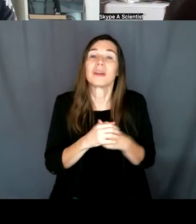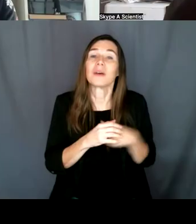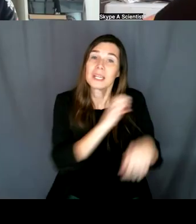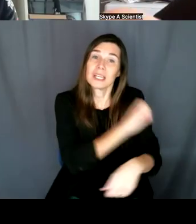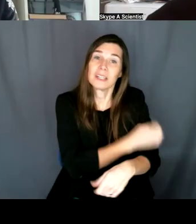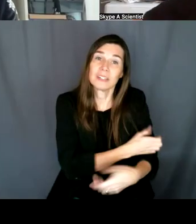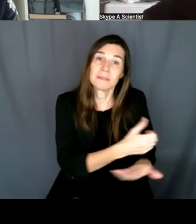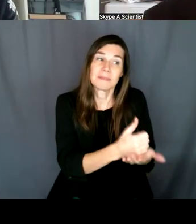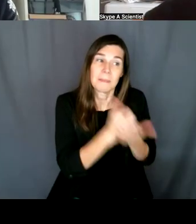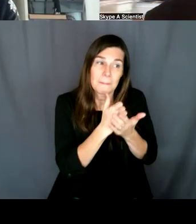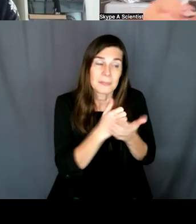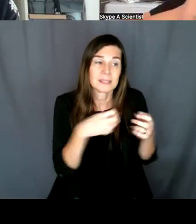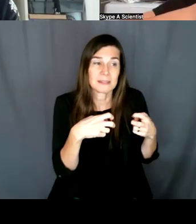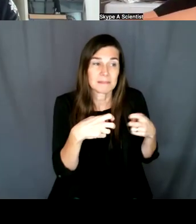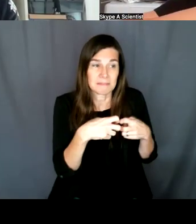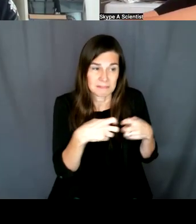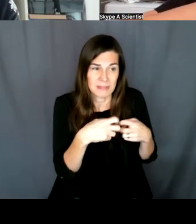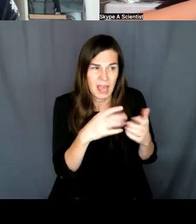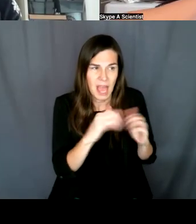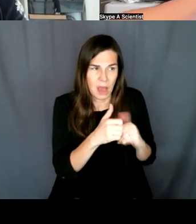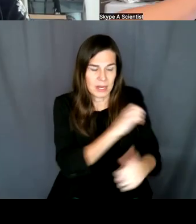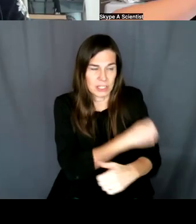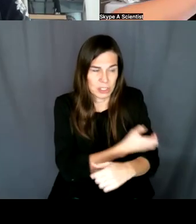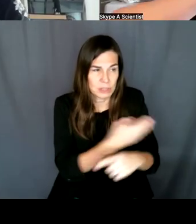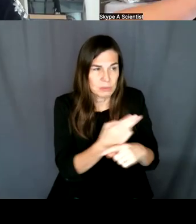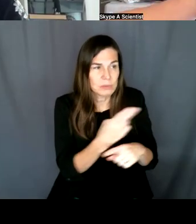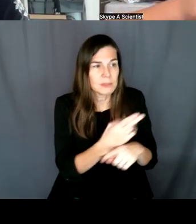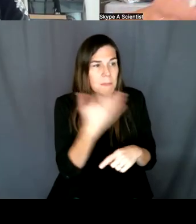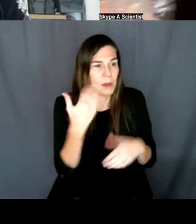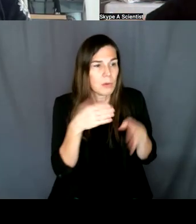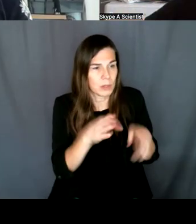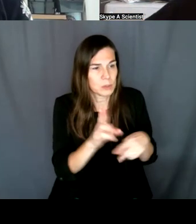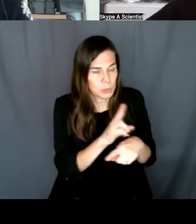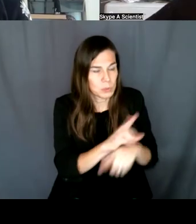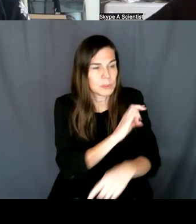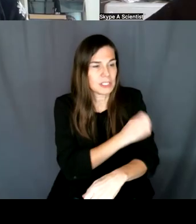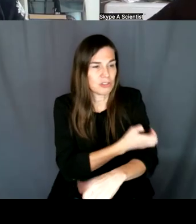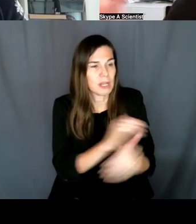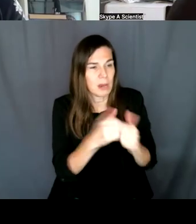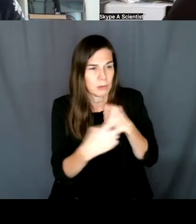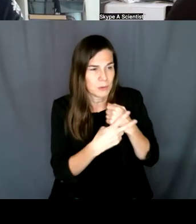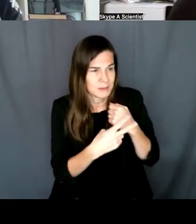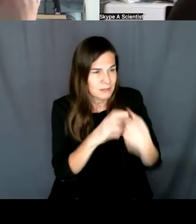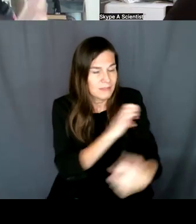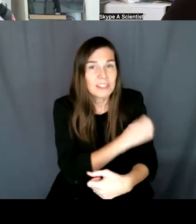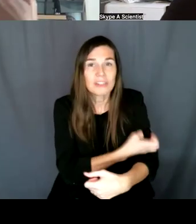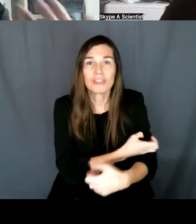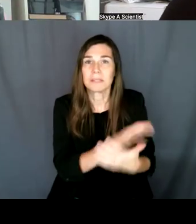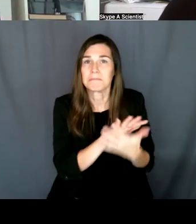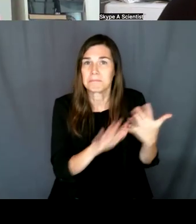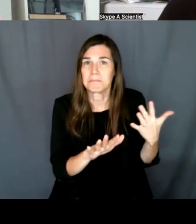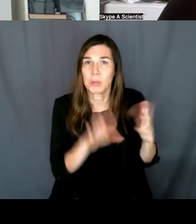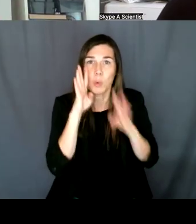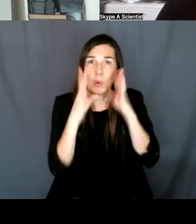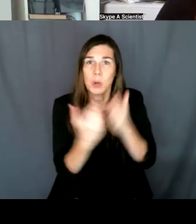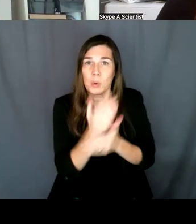energy. It can help us understand ways to conserve energy, um, and yeah, create new